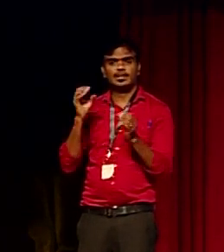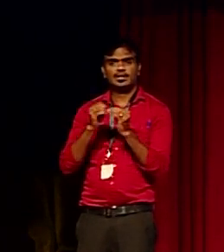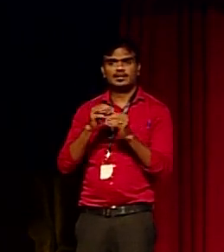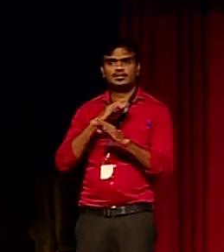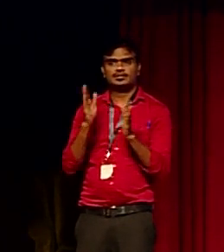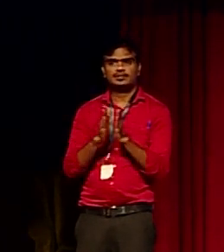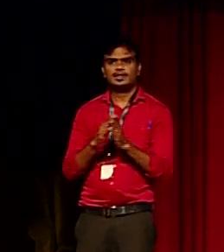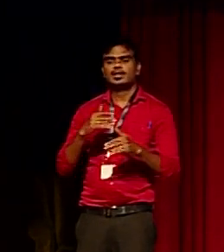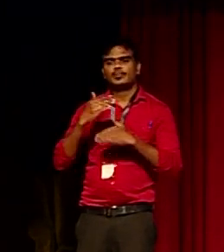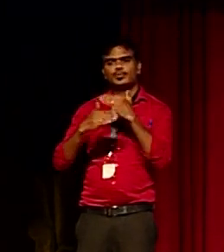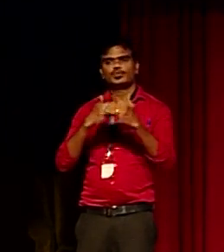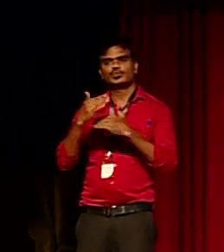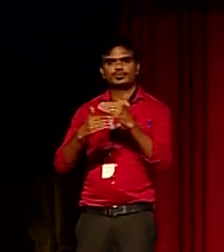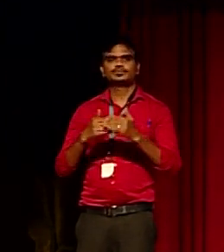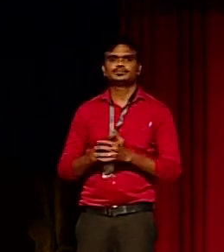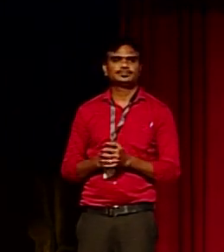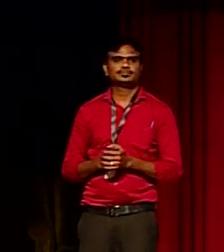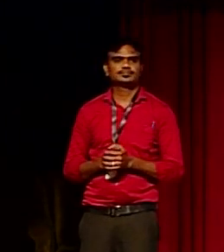just being able to move.